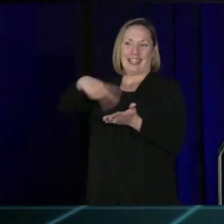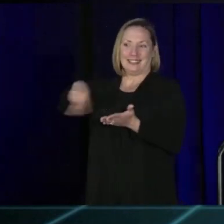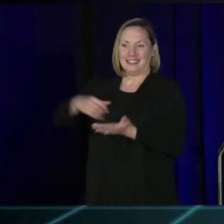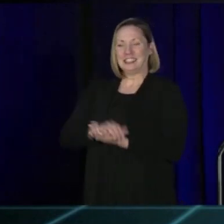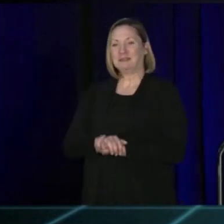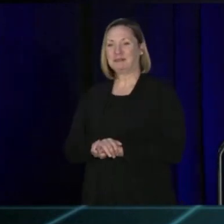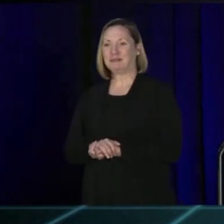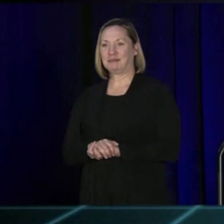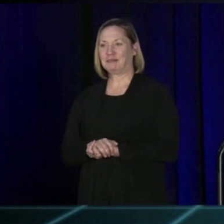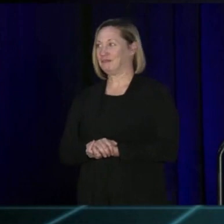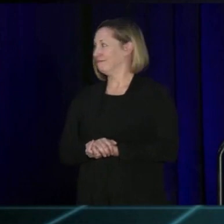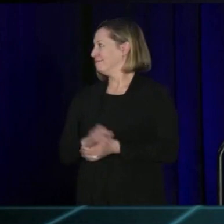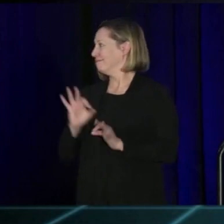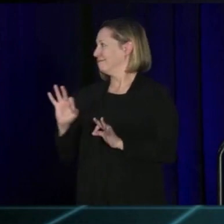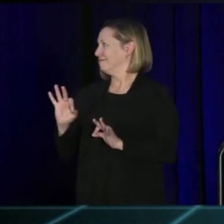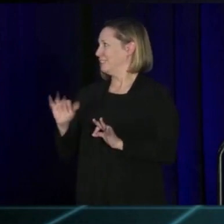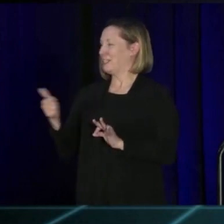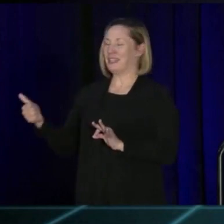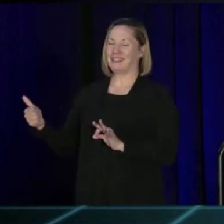You good? Alright.